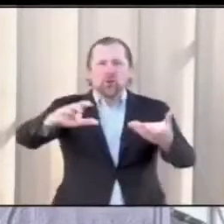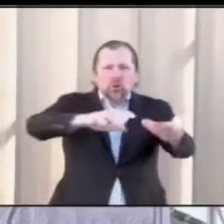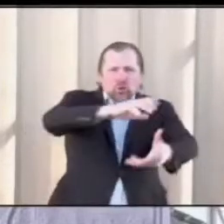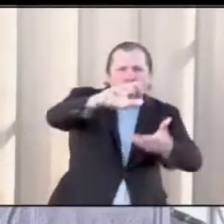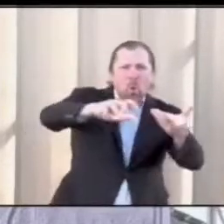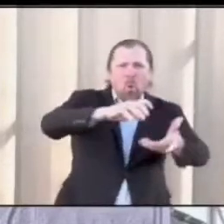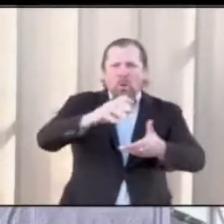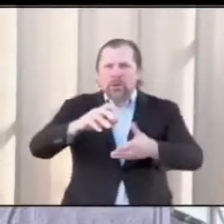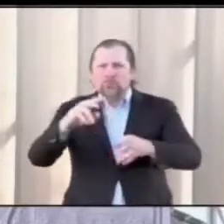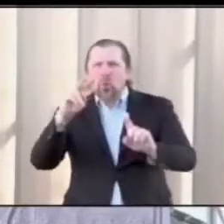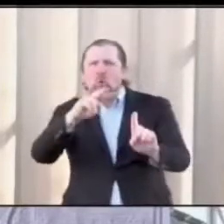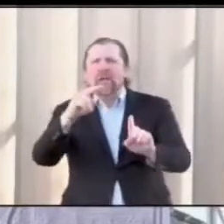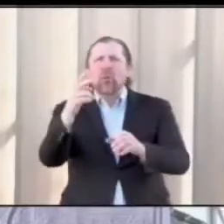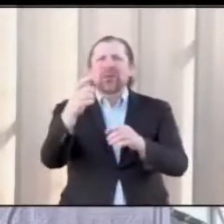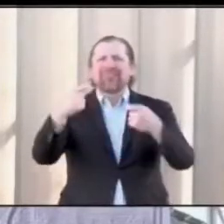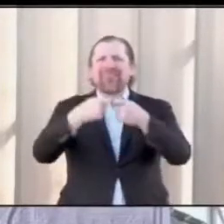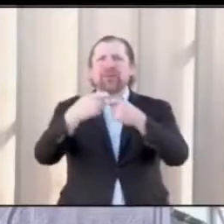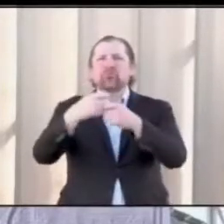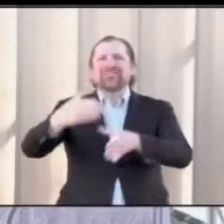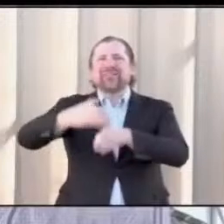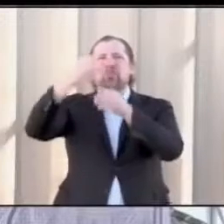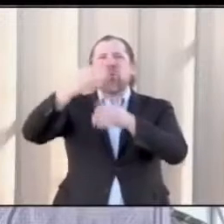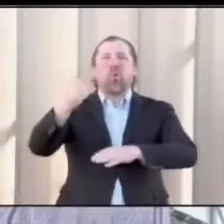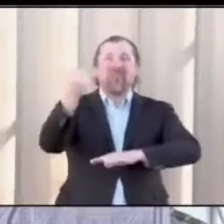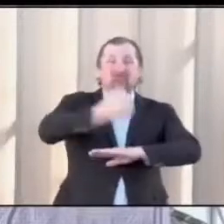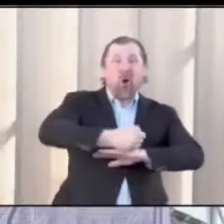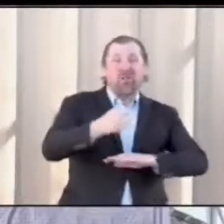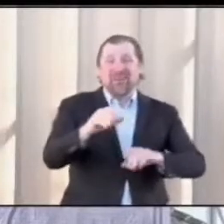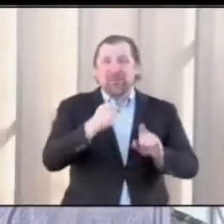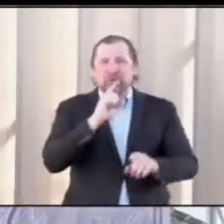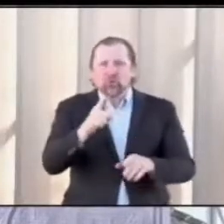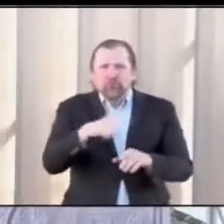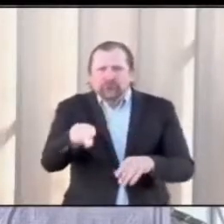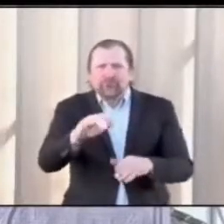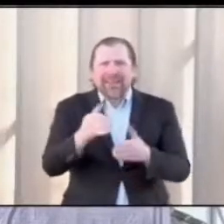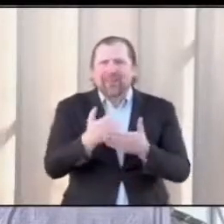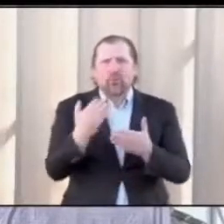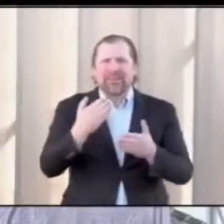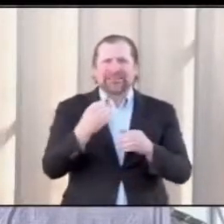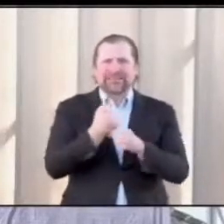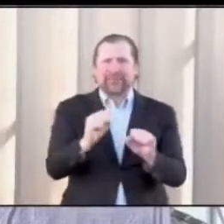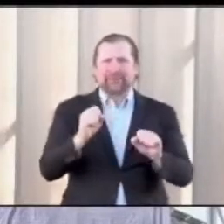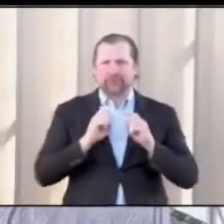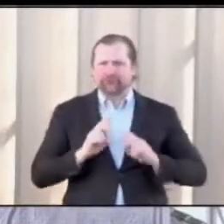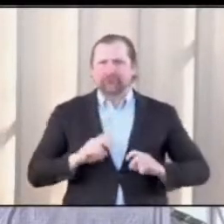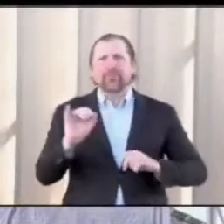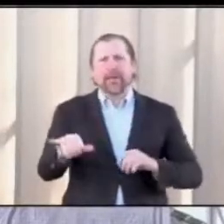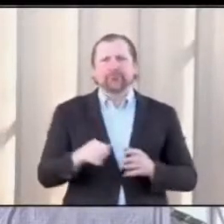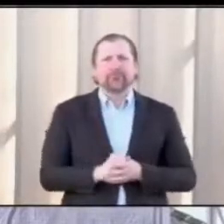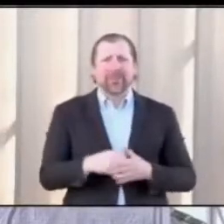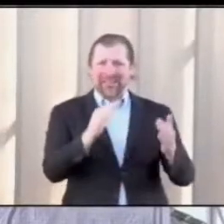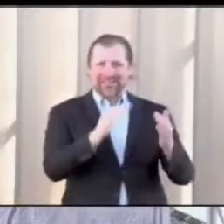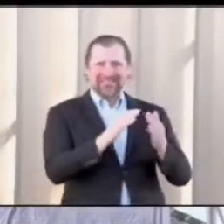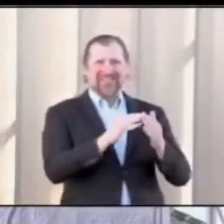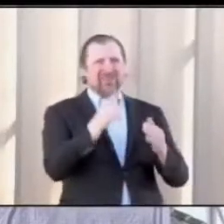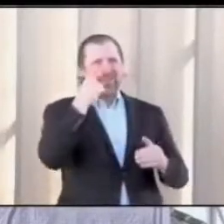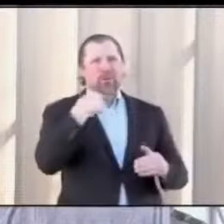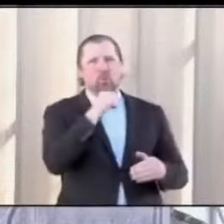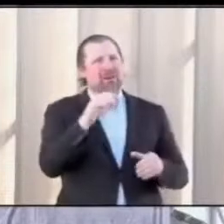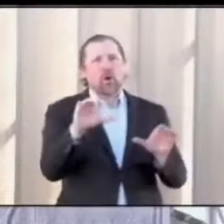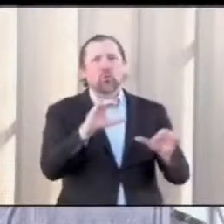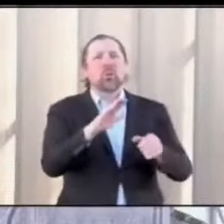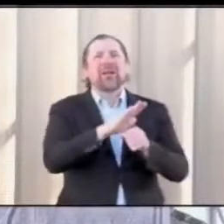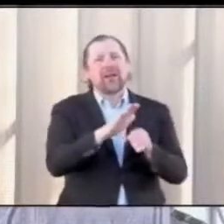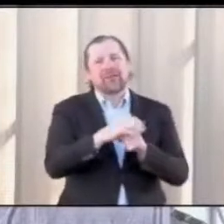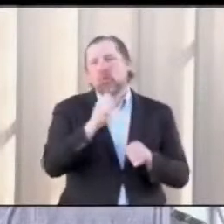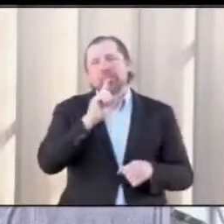addressing downed power lines, and ensuring overall safety. We know there's a perception that the city isn't doing enough. I want to